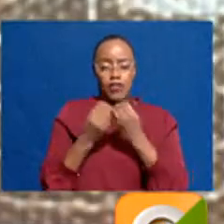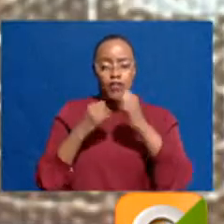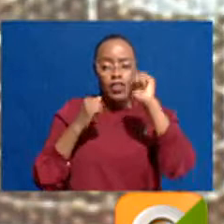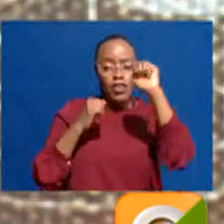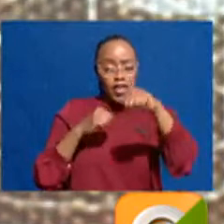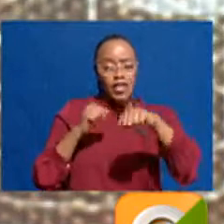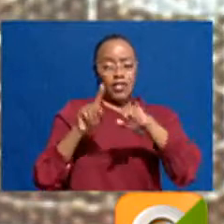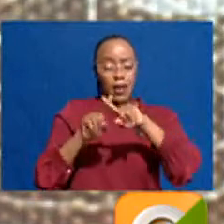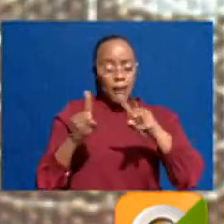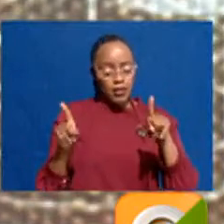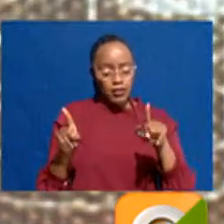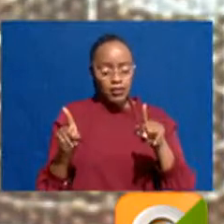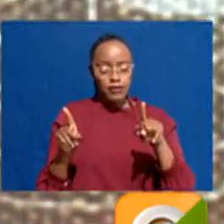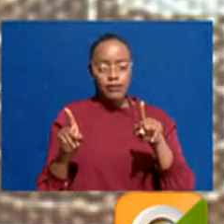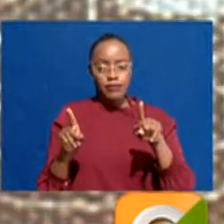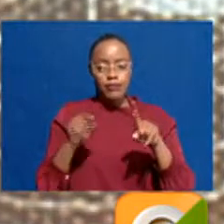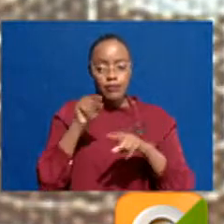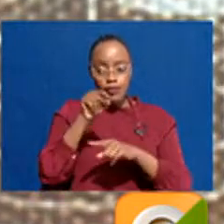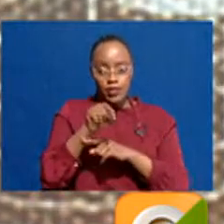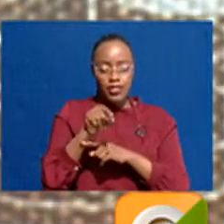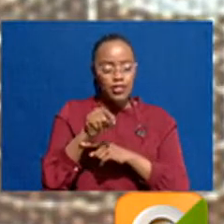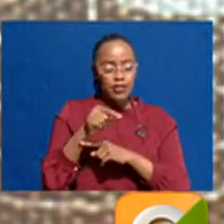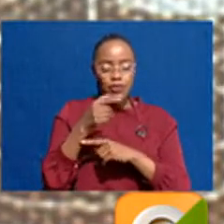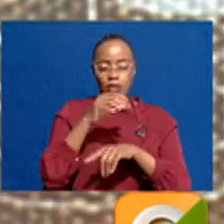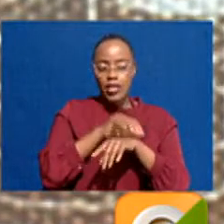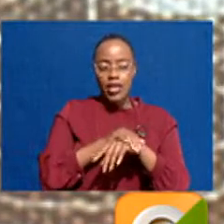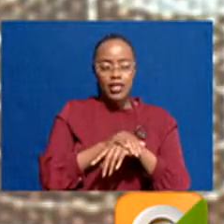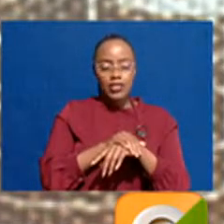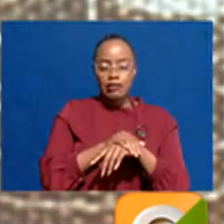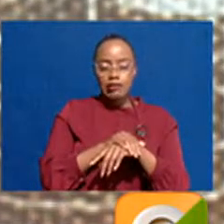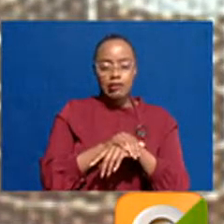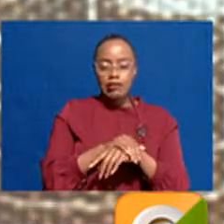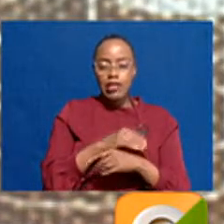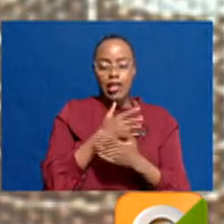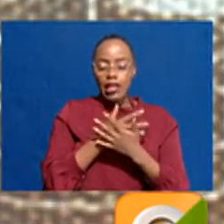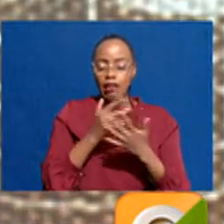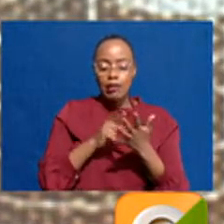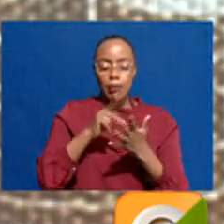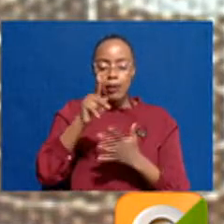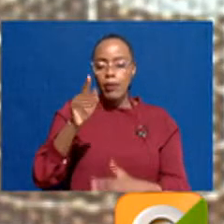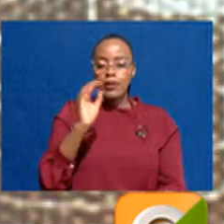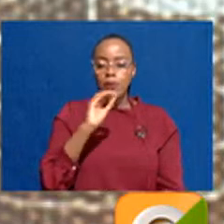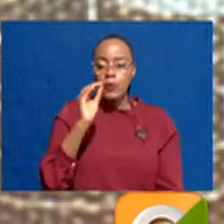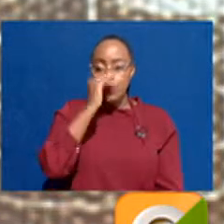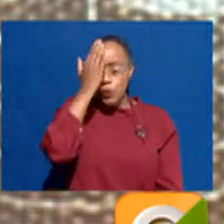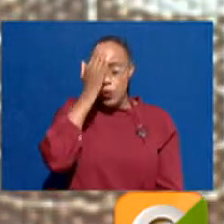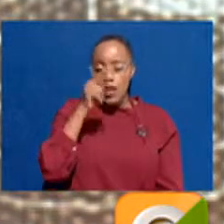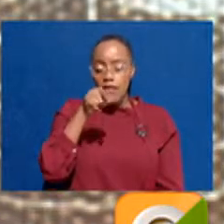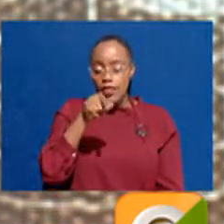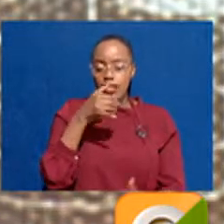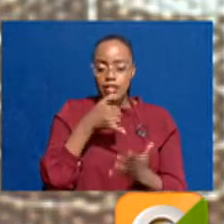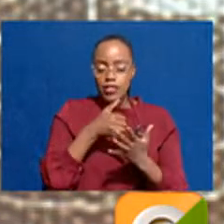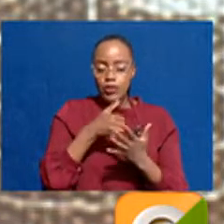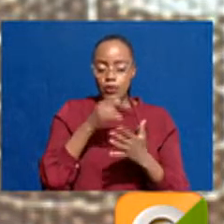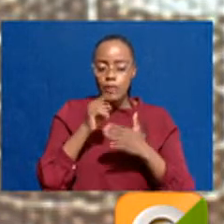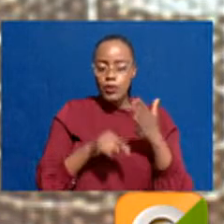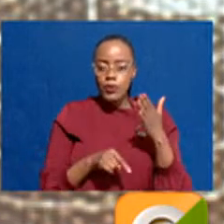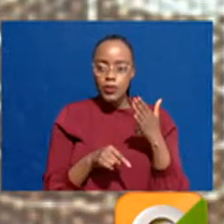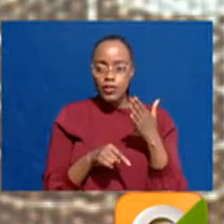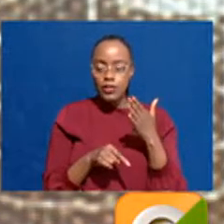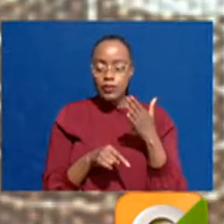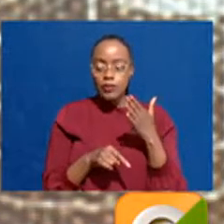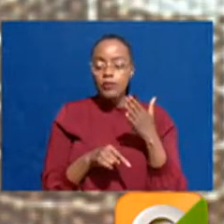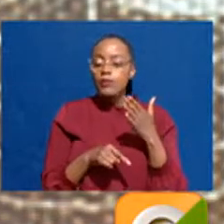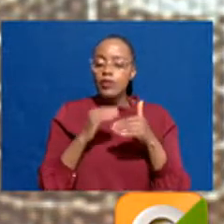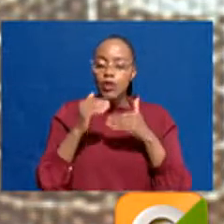but even that, you do not. There's no reason to compensate again. Because this is part of